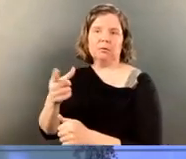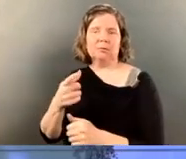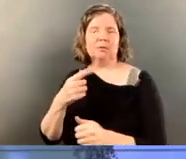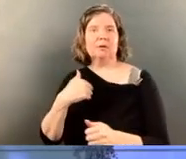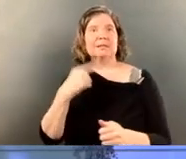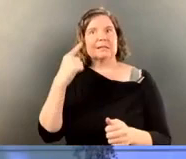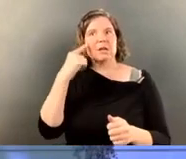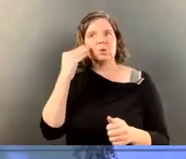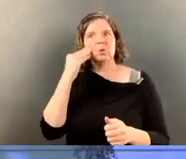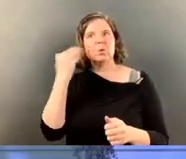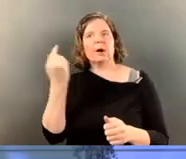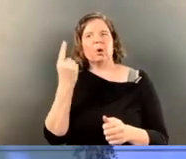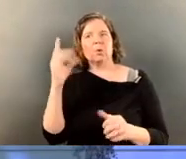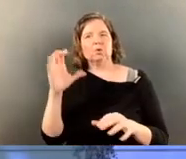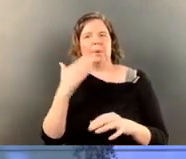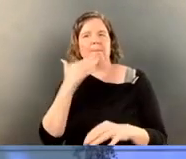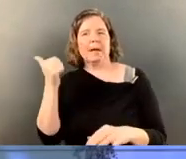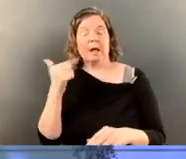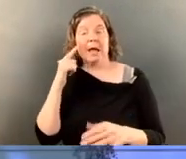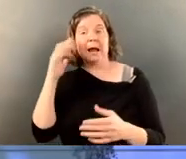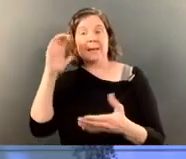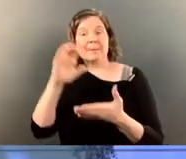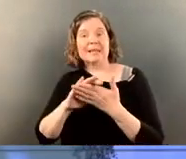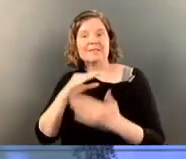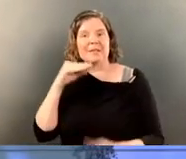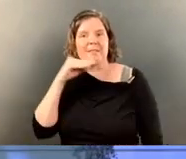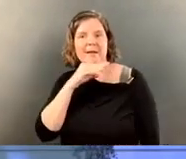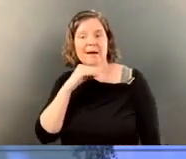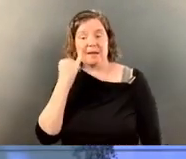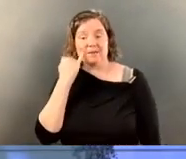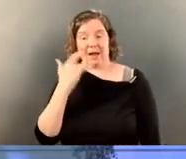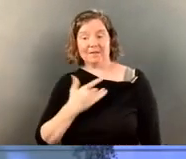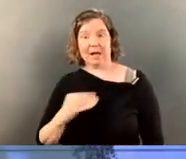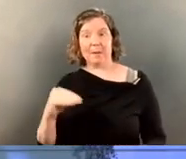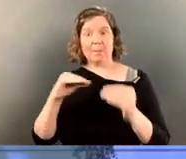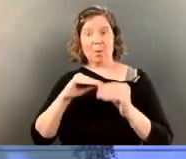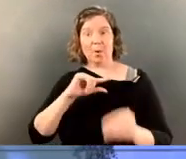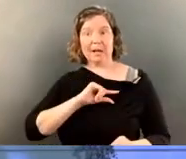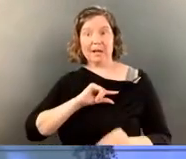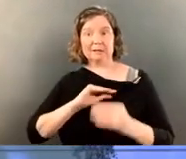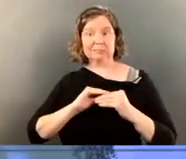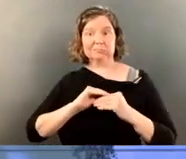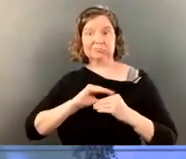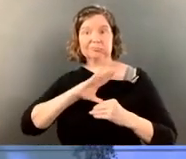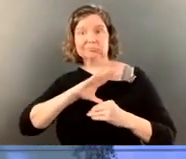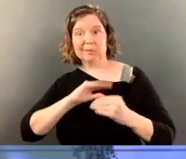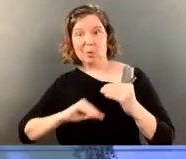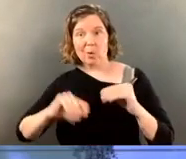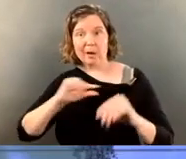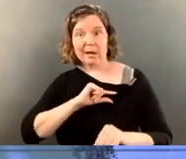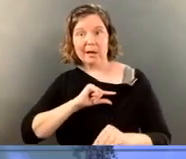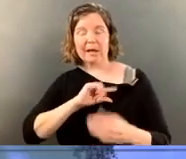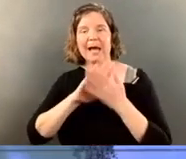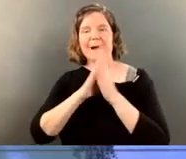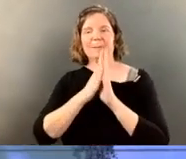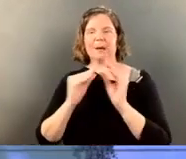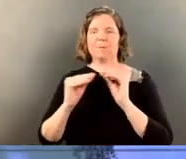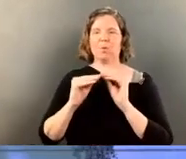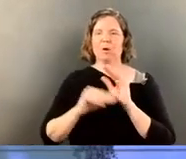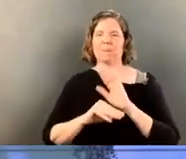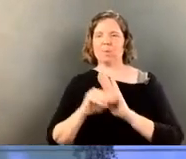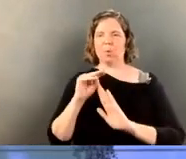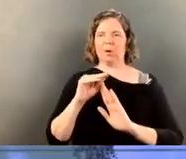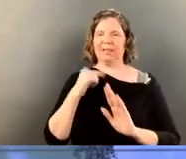this lie that if I felt more and more guilty, maybe that would make me more and more moral. Like